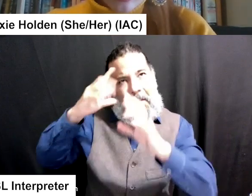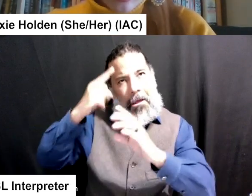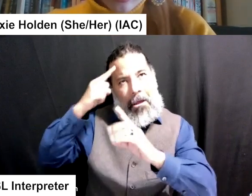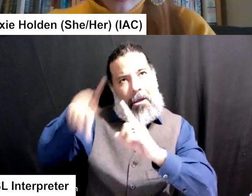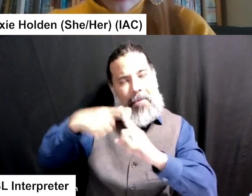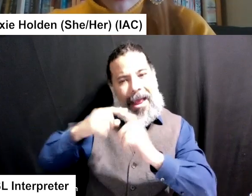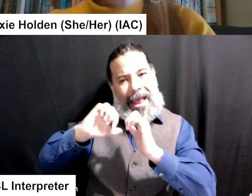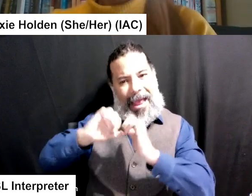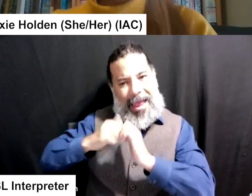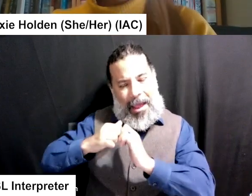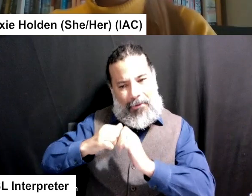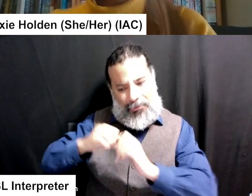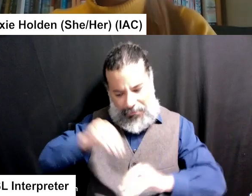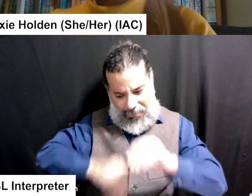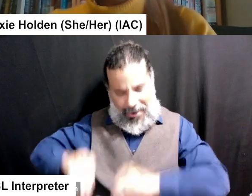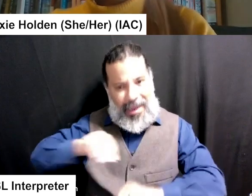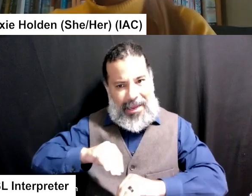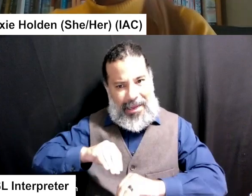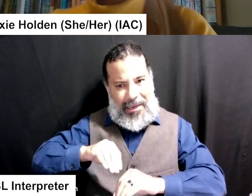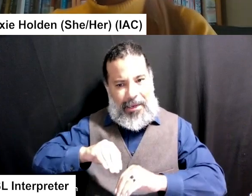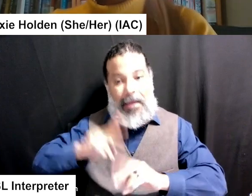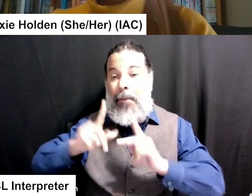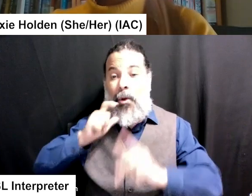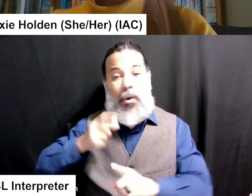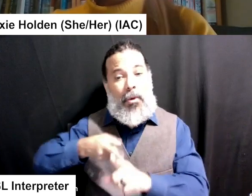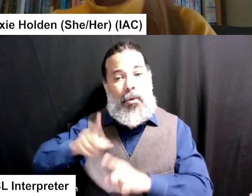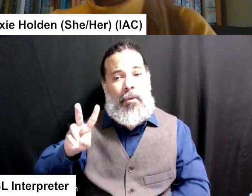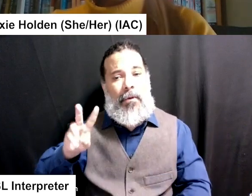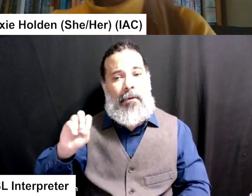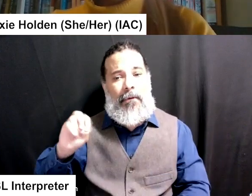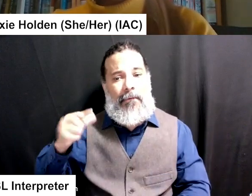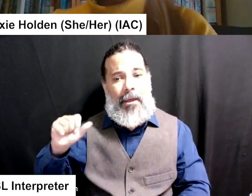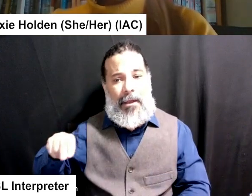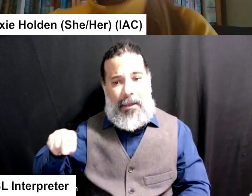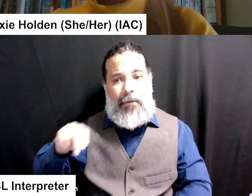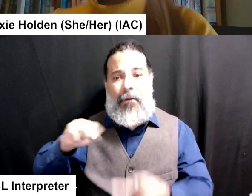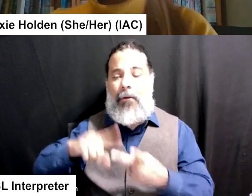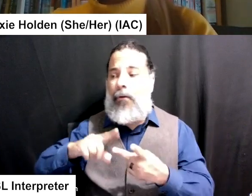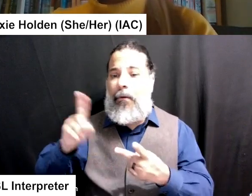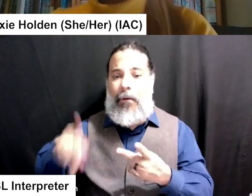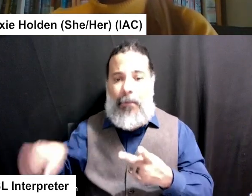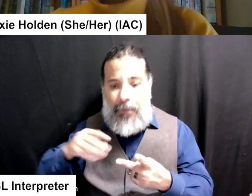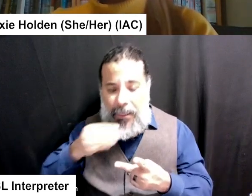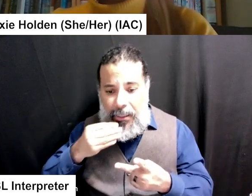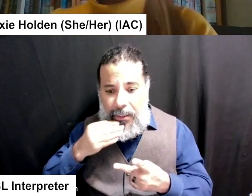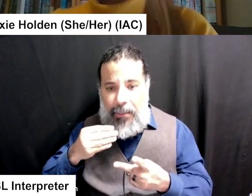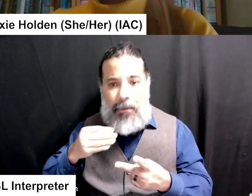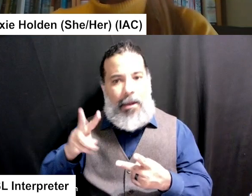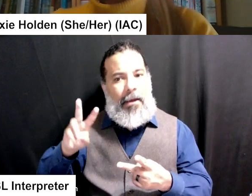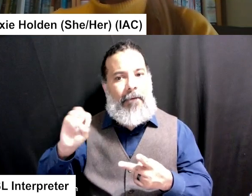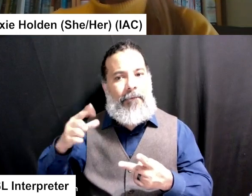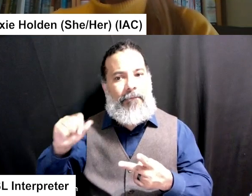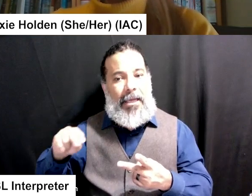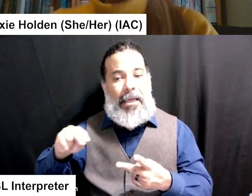being mindful that, folks who are vegan, for example, or that they're eating vegan meals due